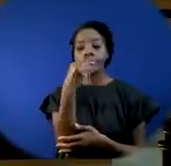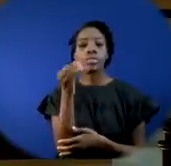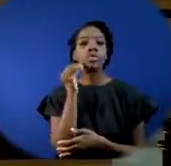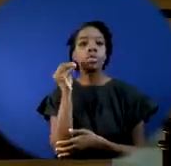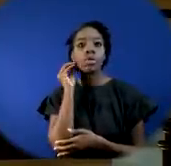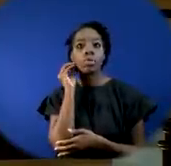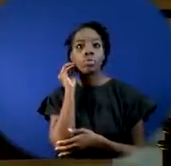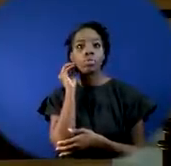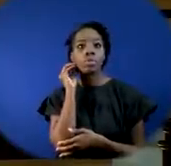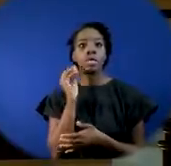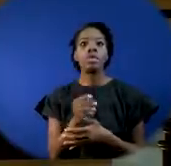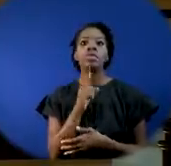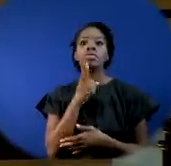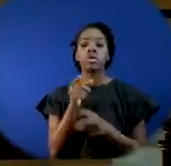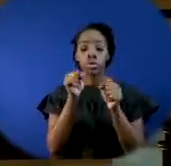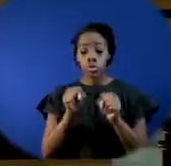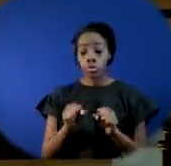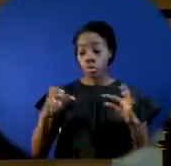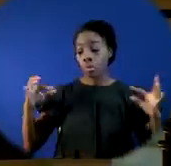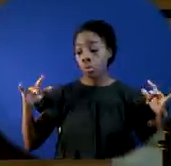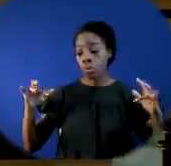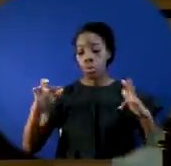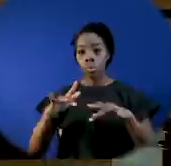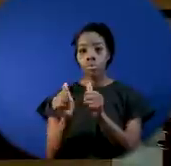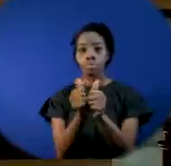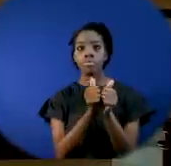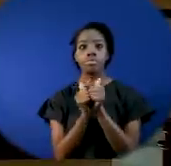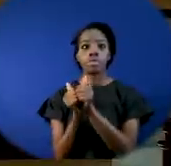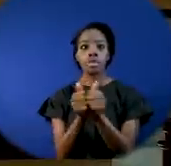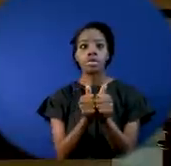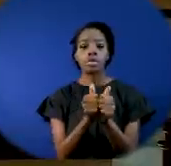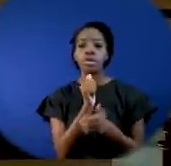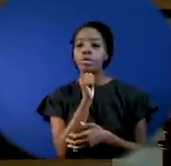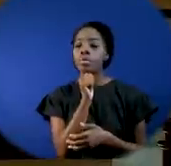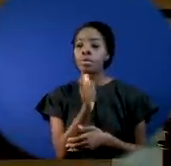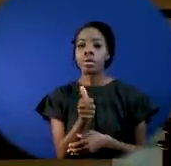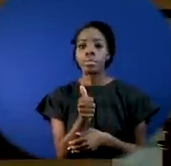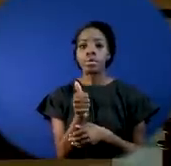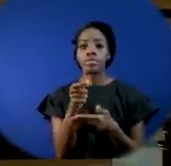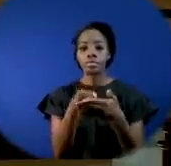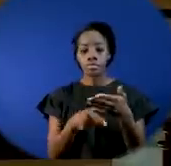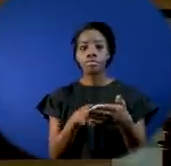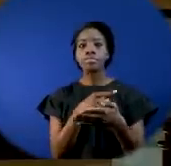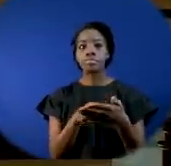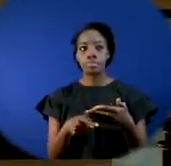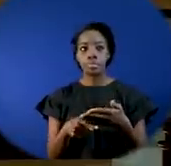Eat at home. When you come together, you are doing